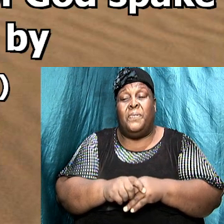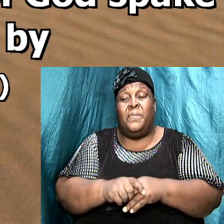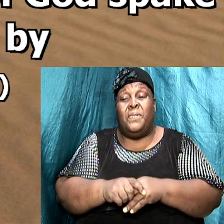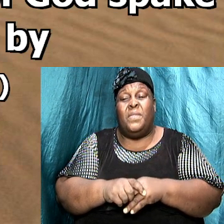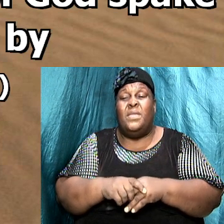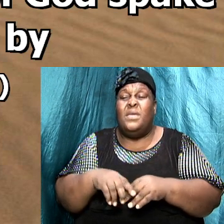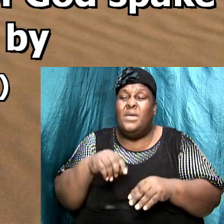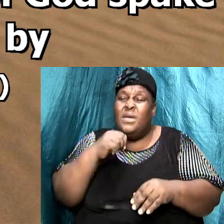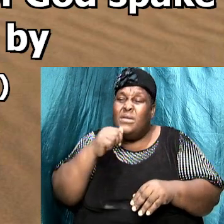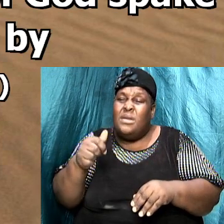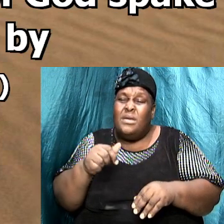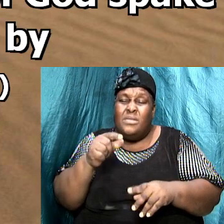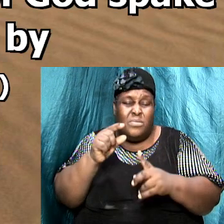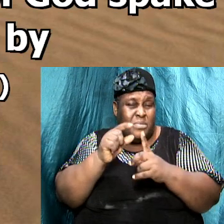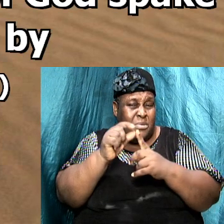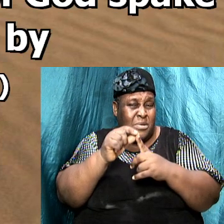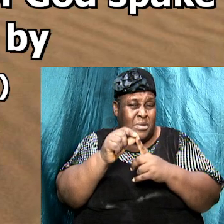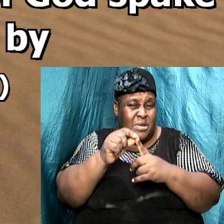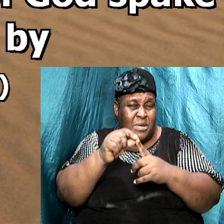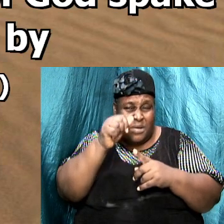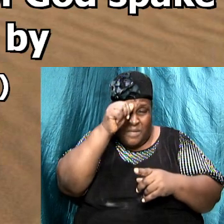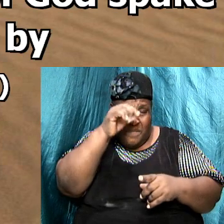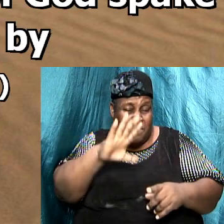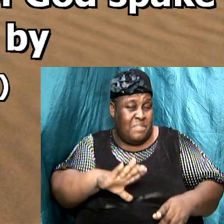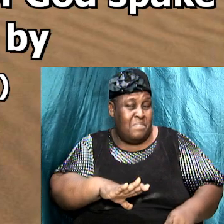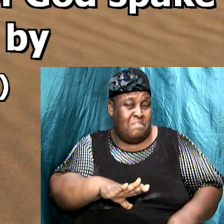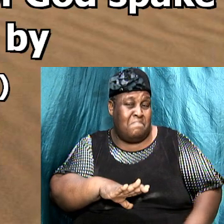it is not the word of men,